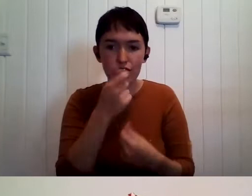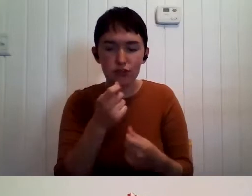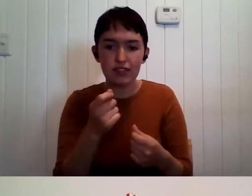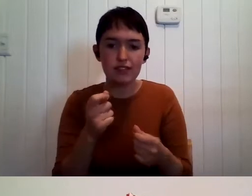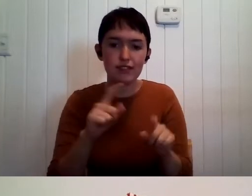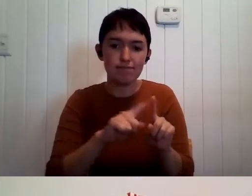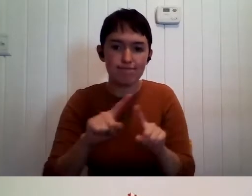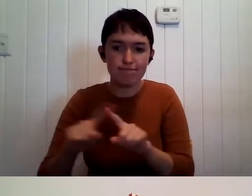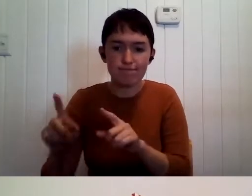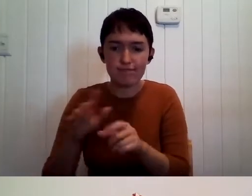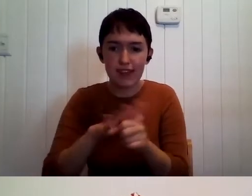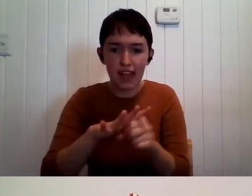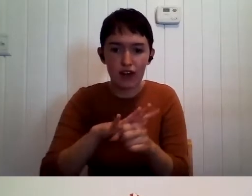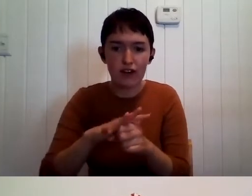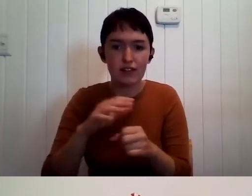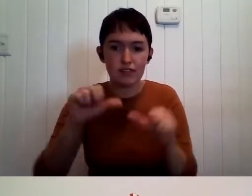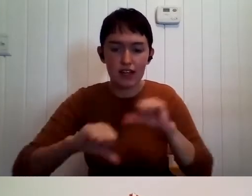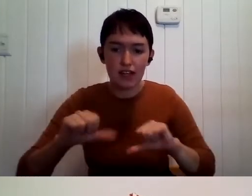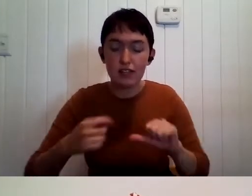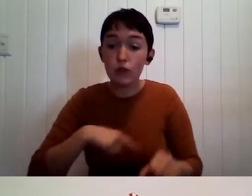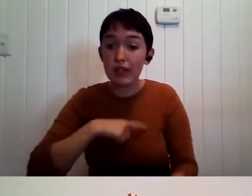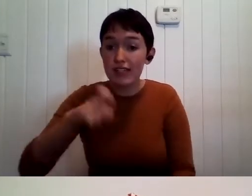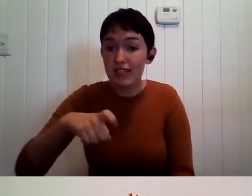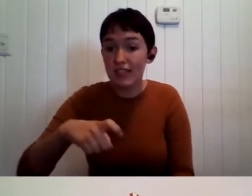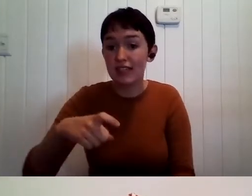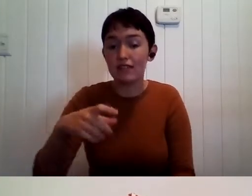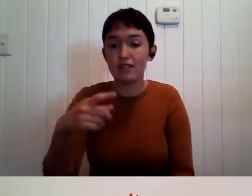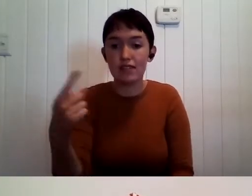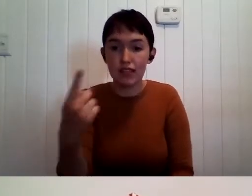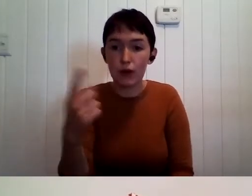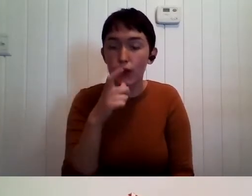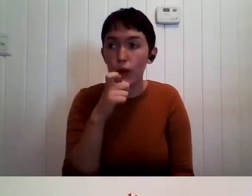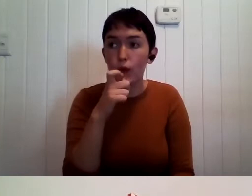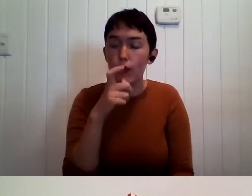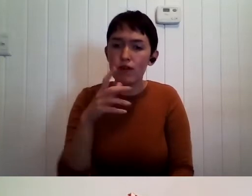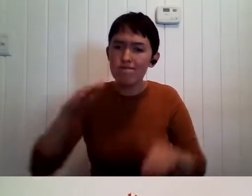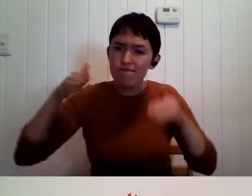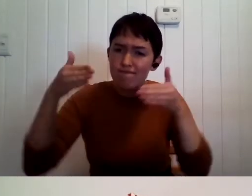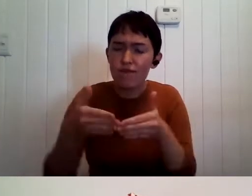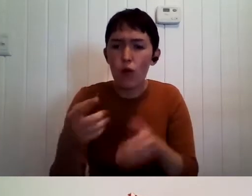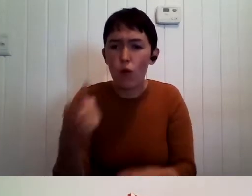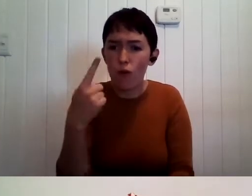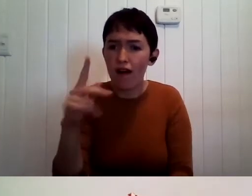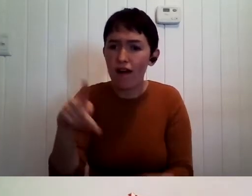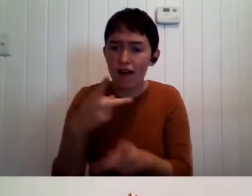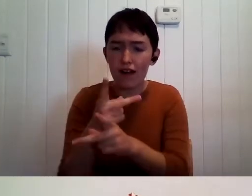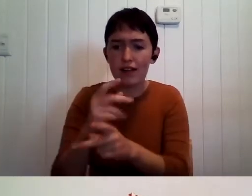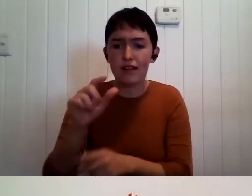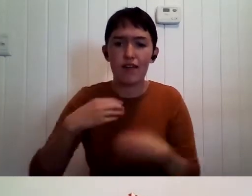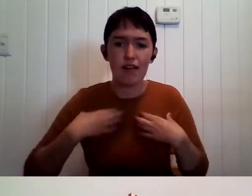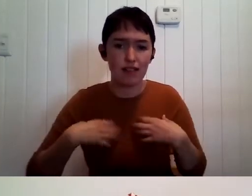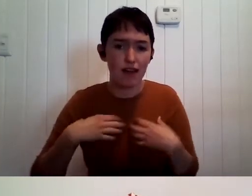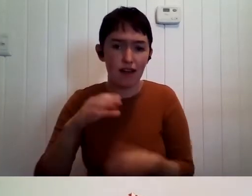need somebody that only works on that one lung cancer that's really stumping scientists around the world, and